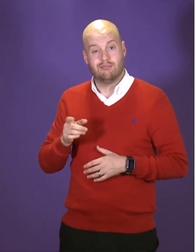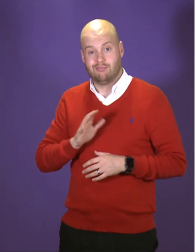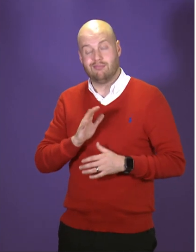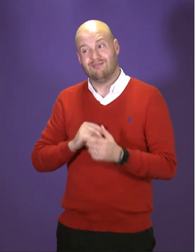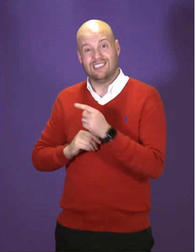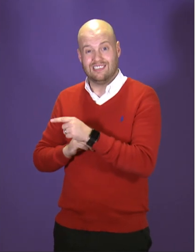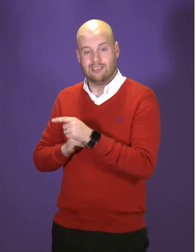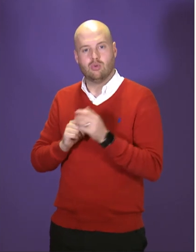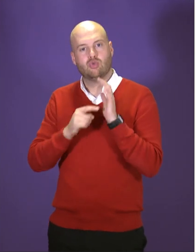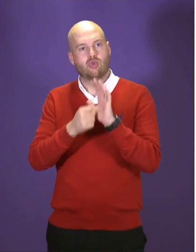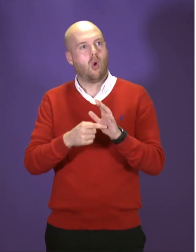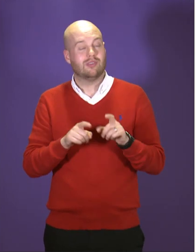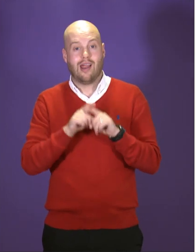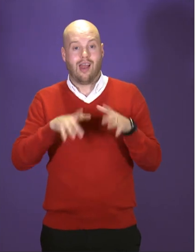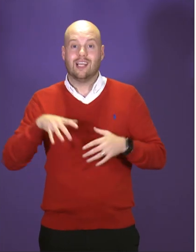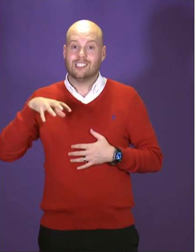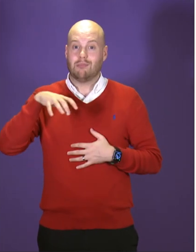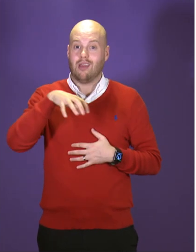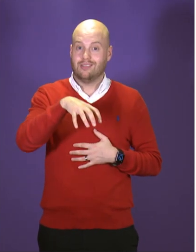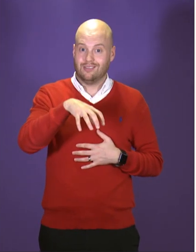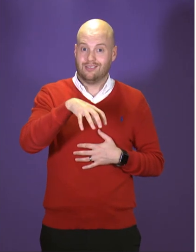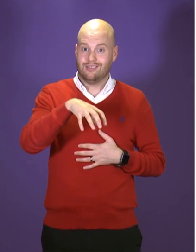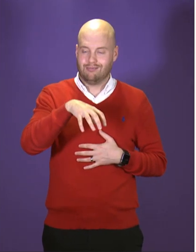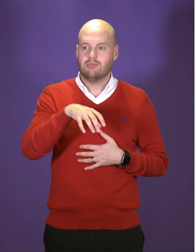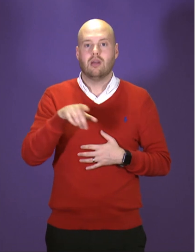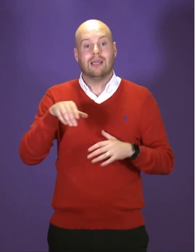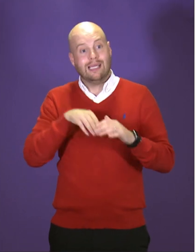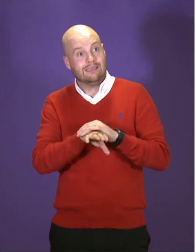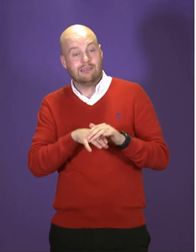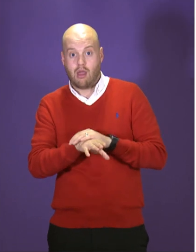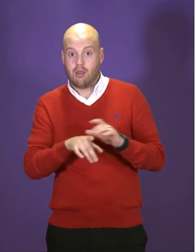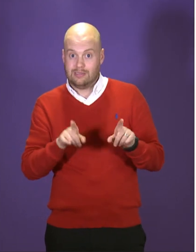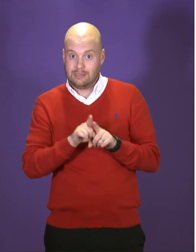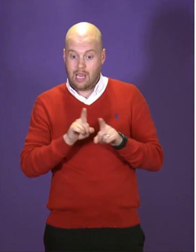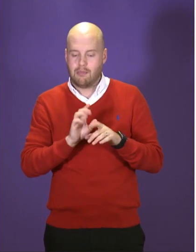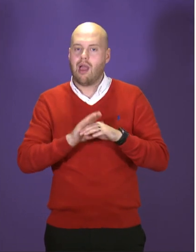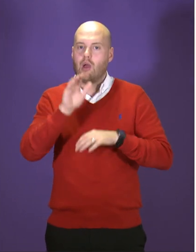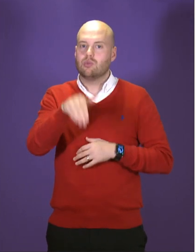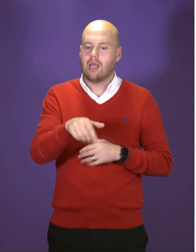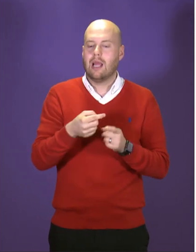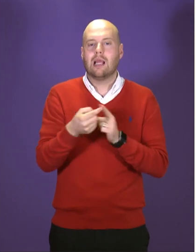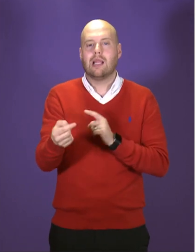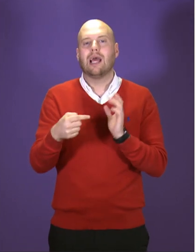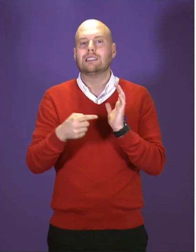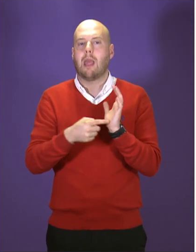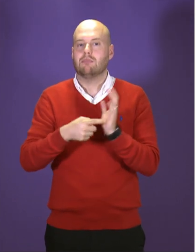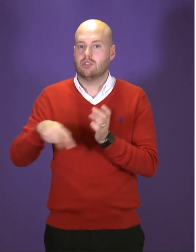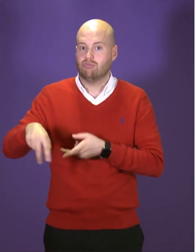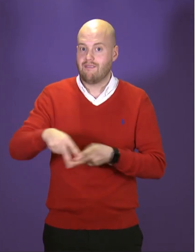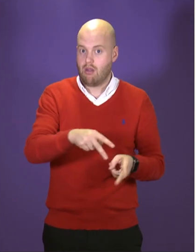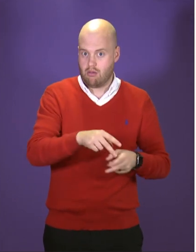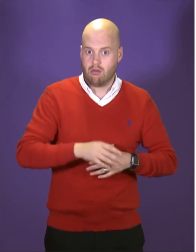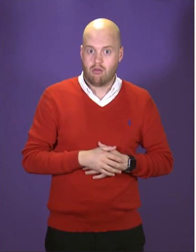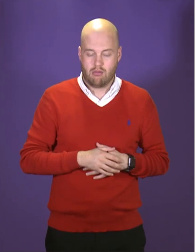and also outside on the edge of the Thames, Louise Bourgeois, as many of you will know. It